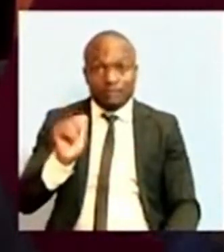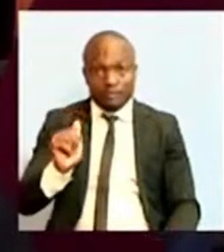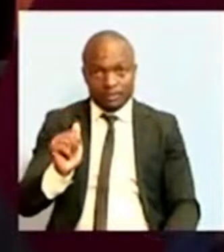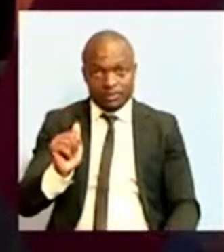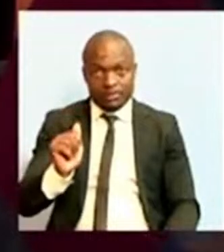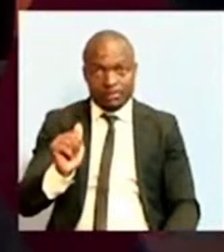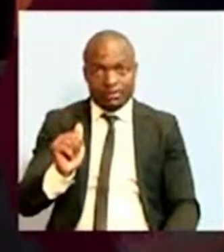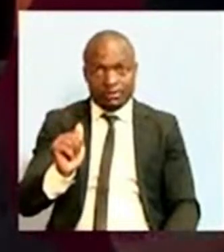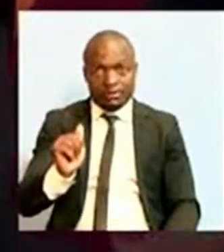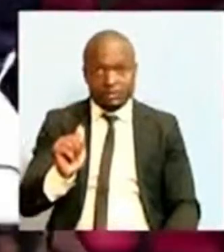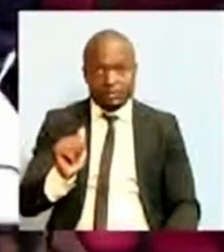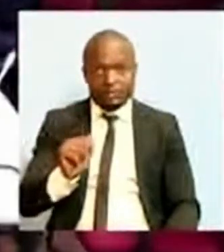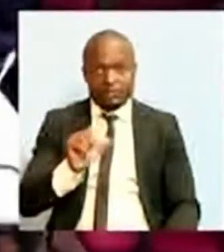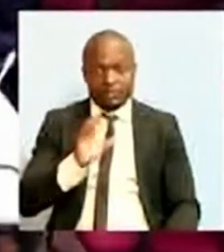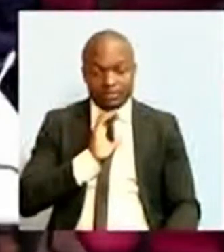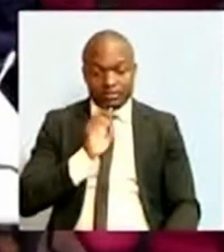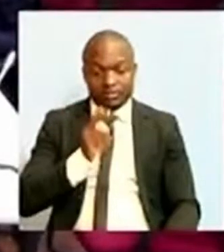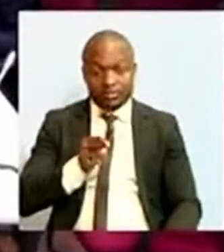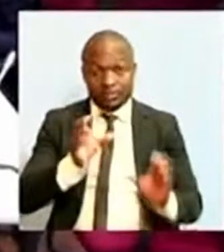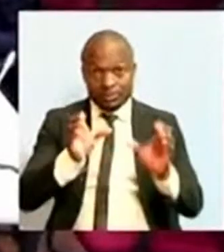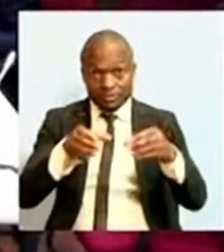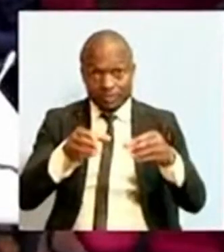from Chirilabombwe Municipal Council.